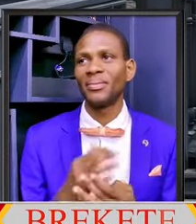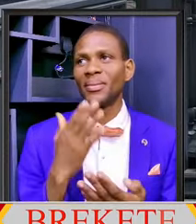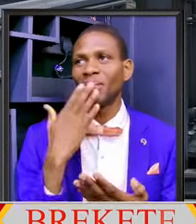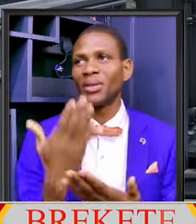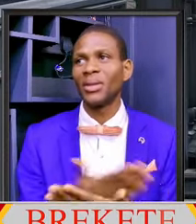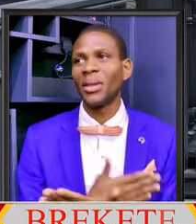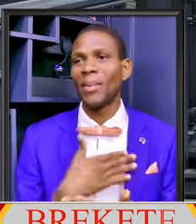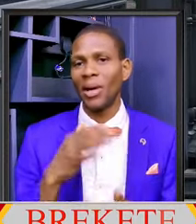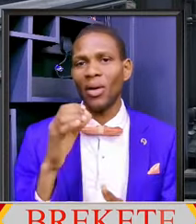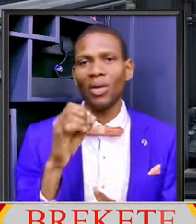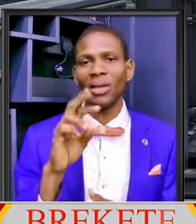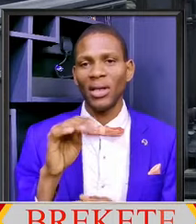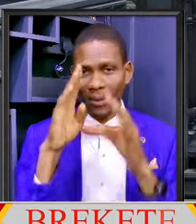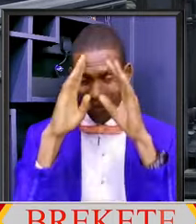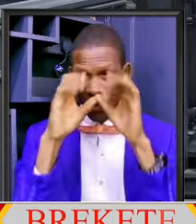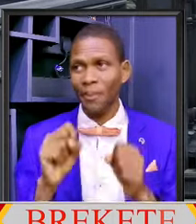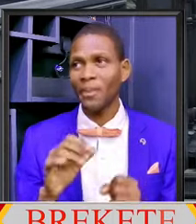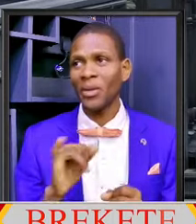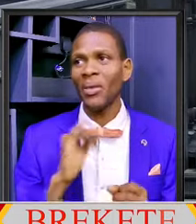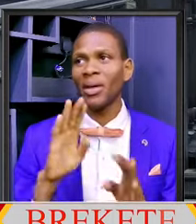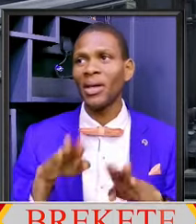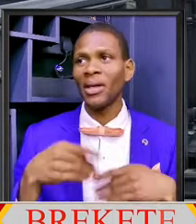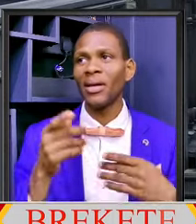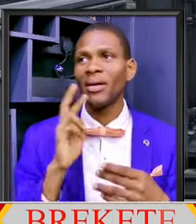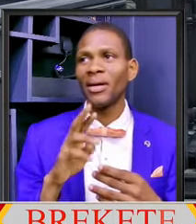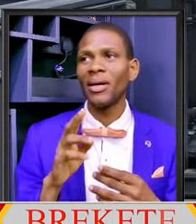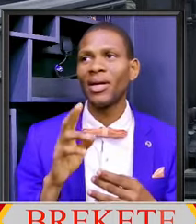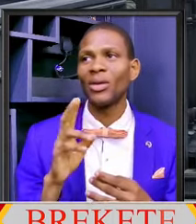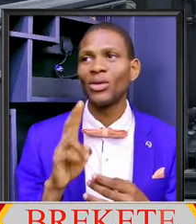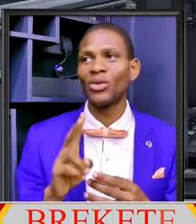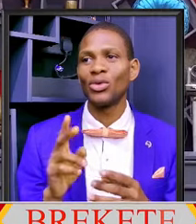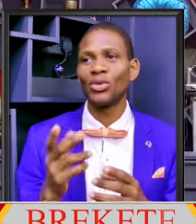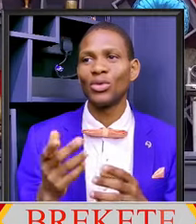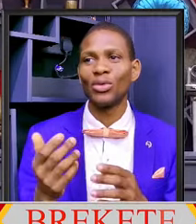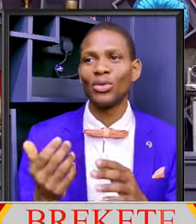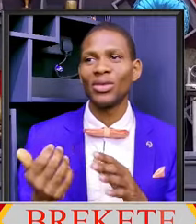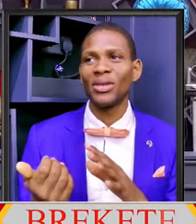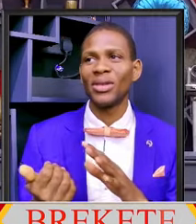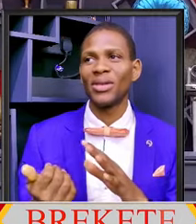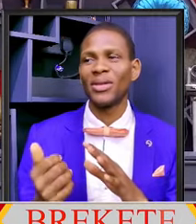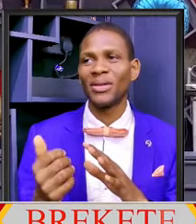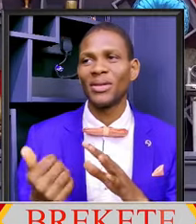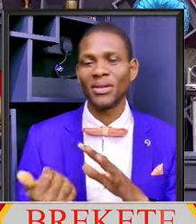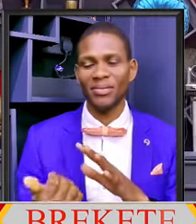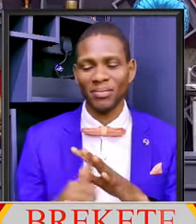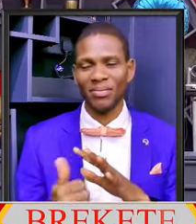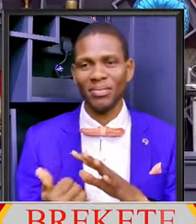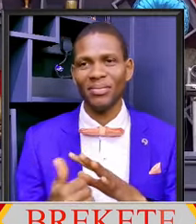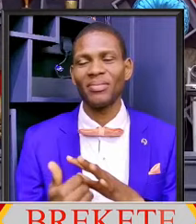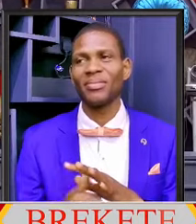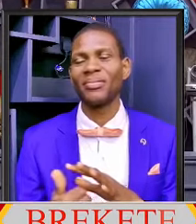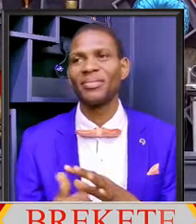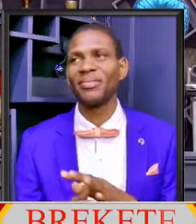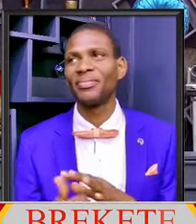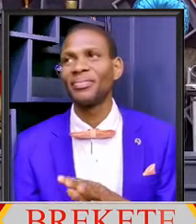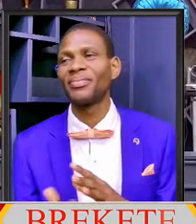Good morning, my ordinary president. I'll give her 2 pairs of slippers, shoe. Yeah, let's